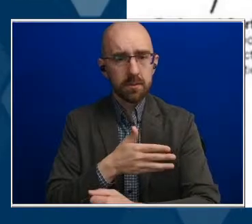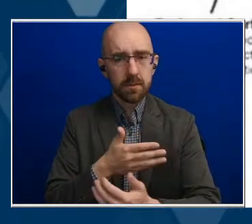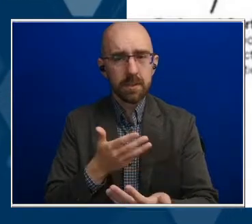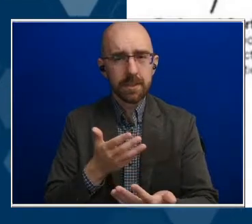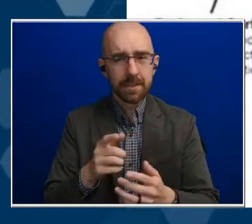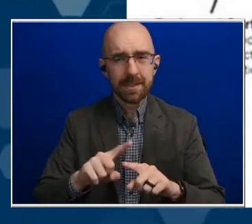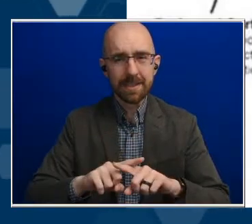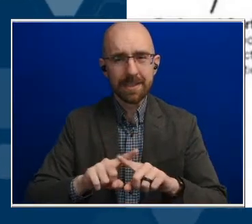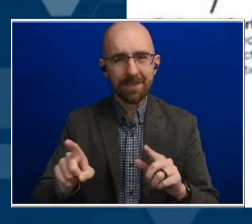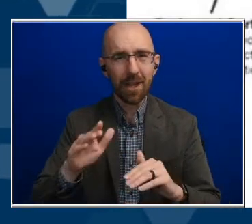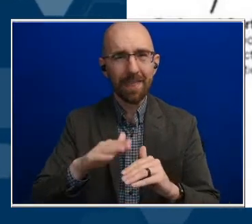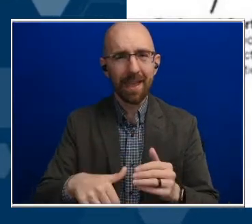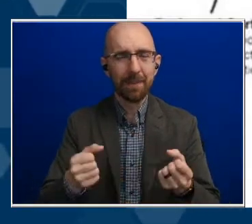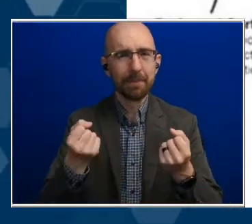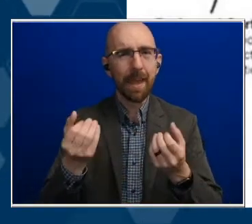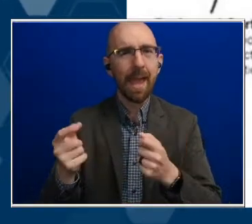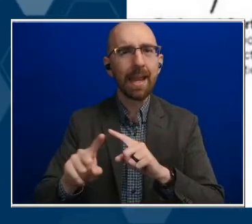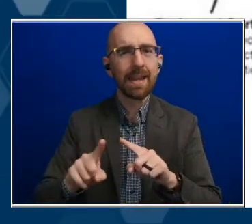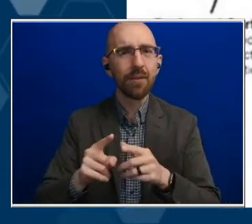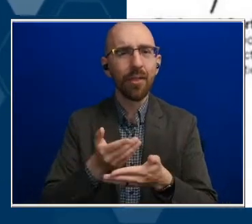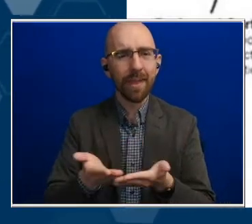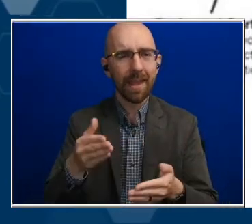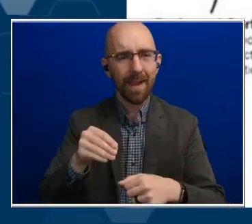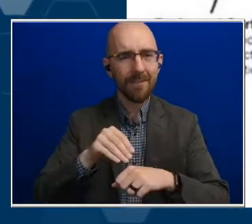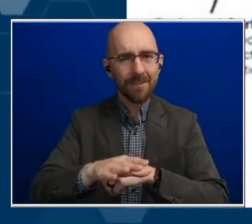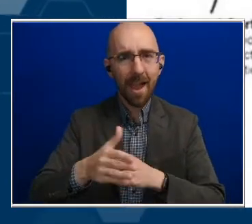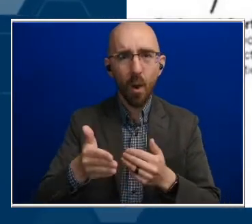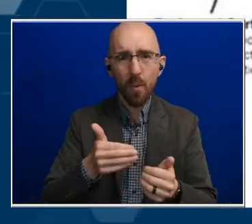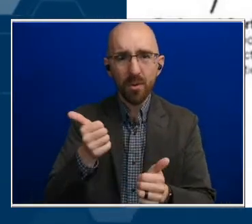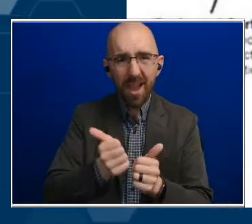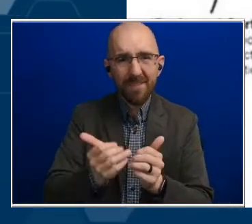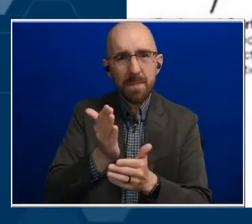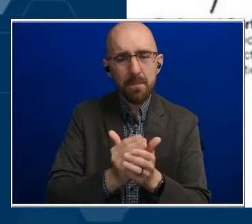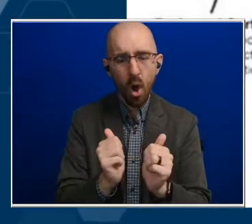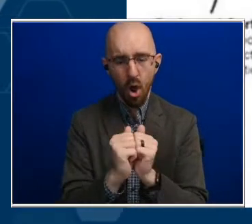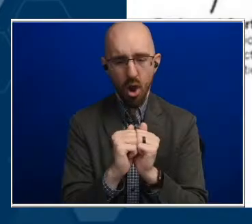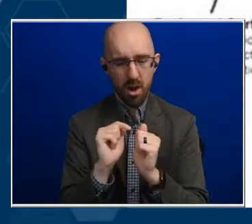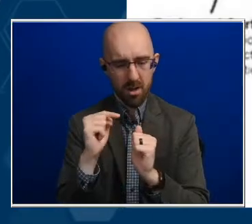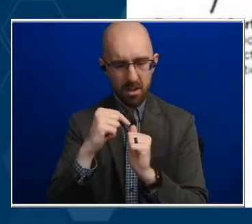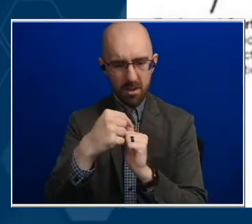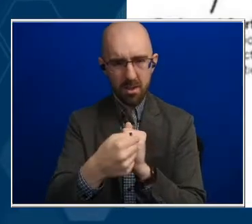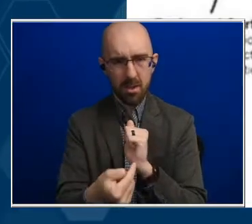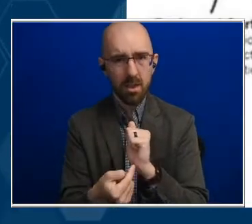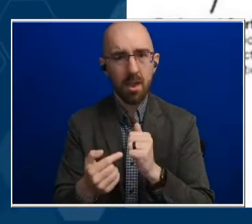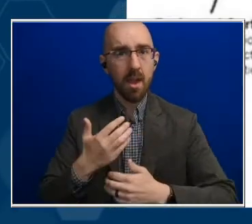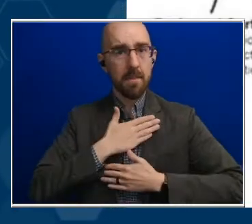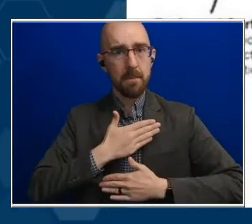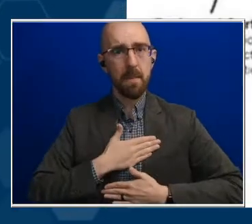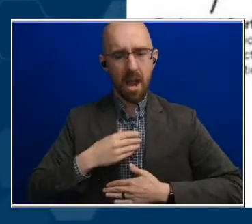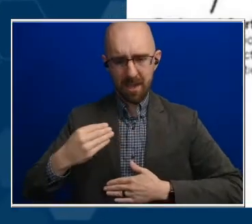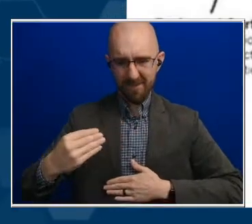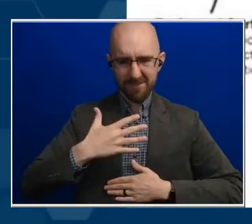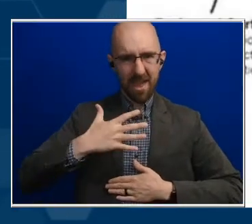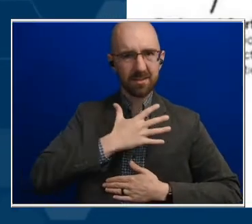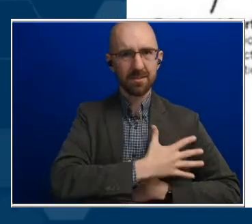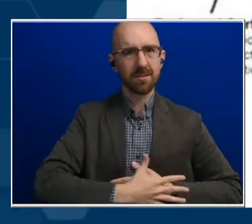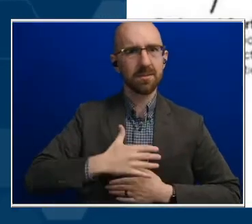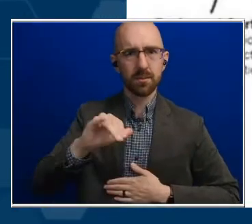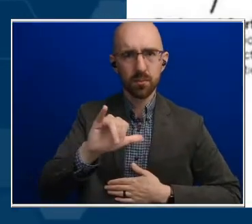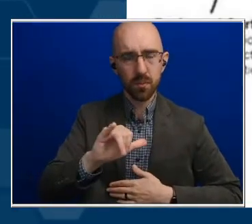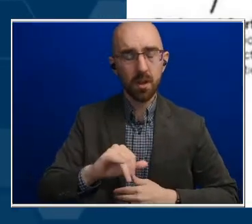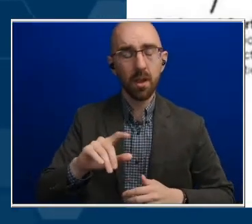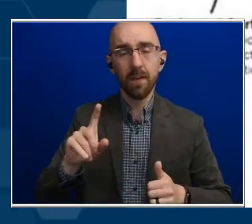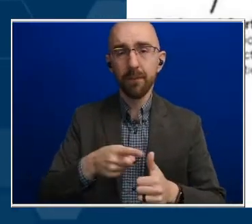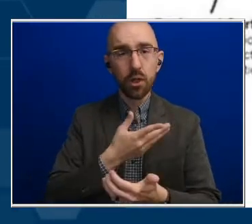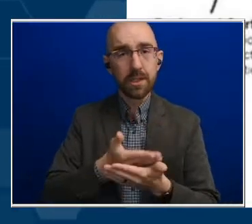so many things because it affects almost every part of our brain and every part of our body. So when we hear music, the first thing that happens